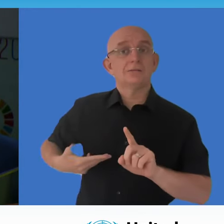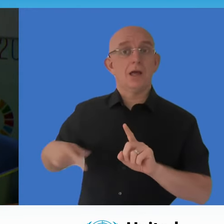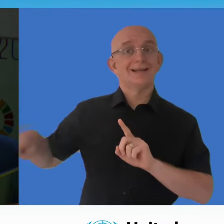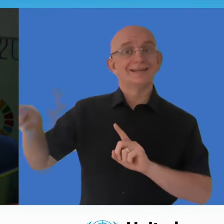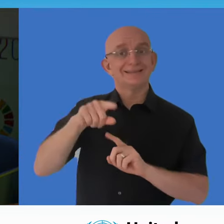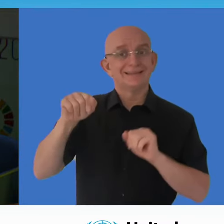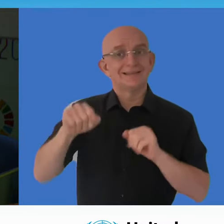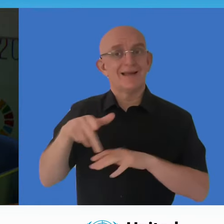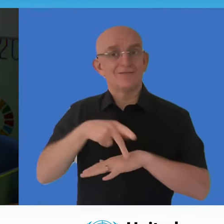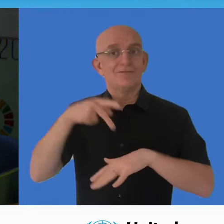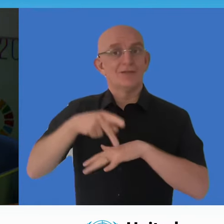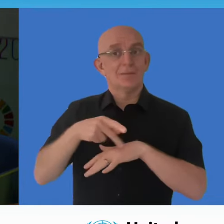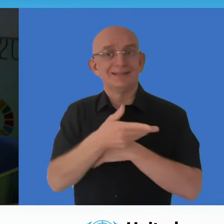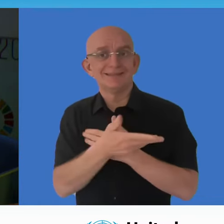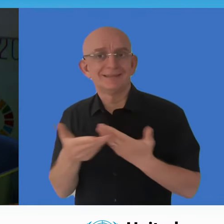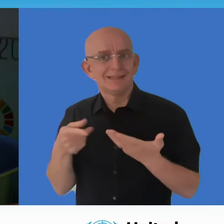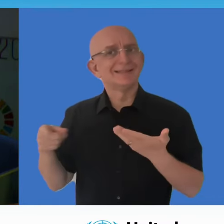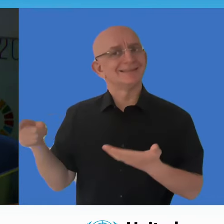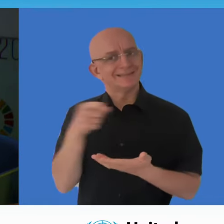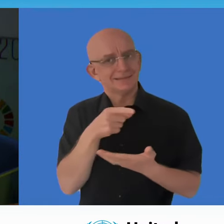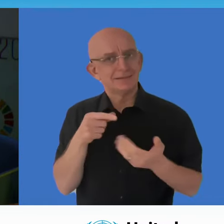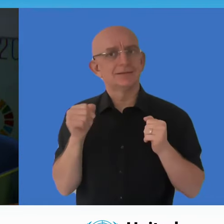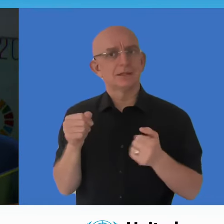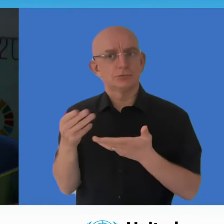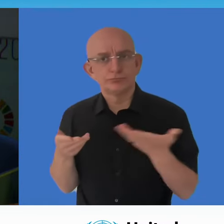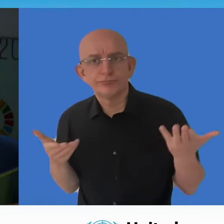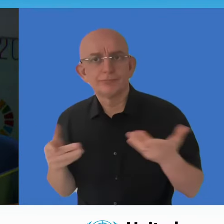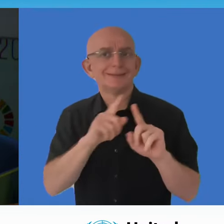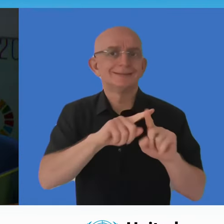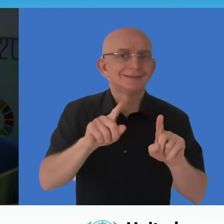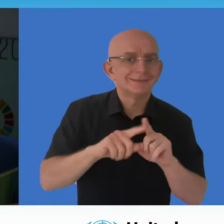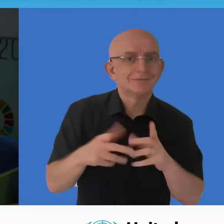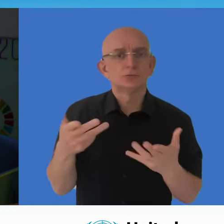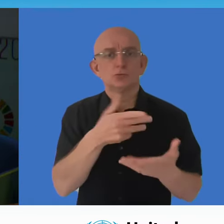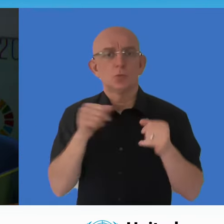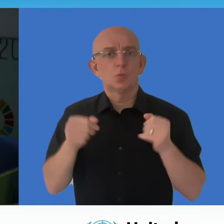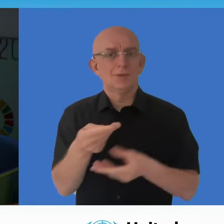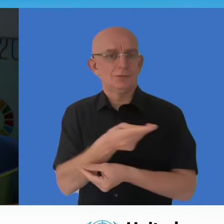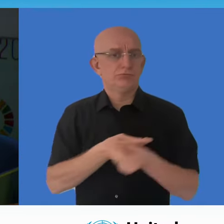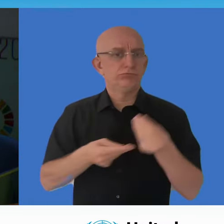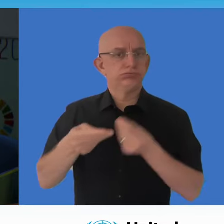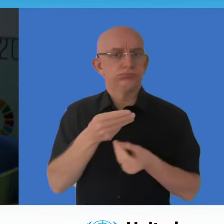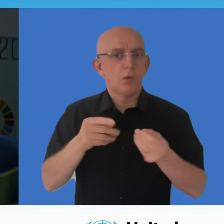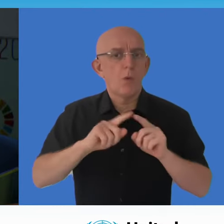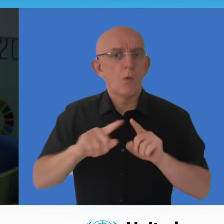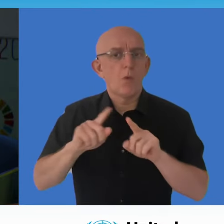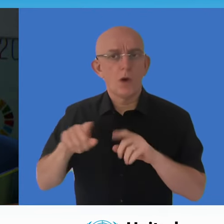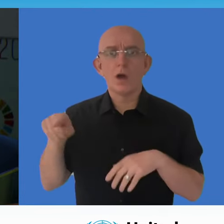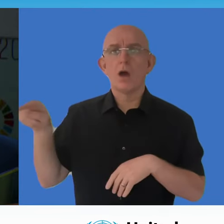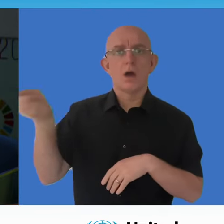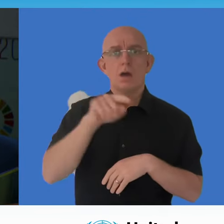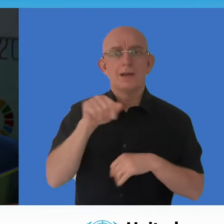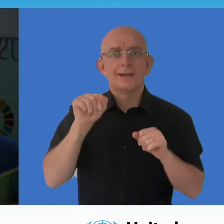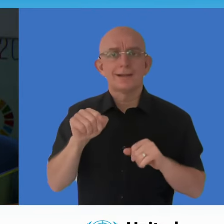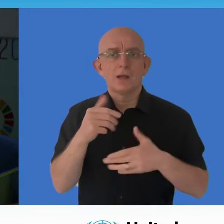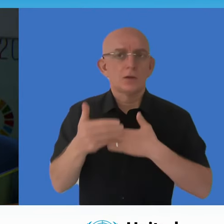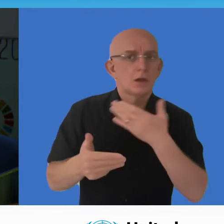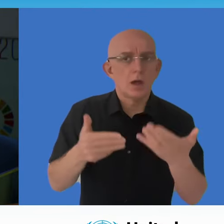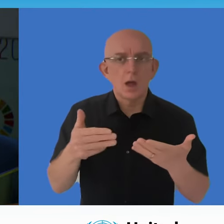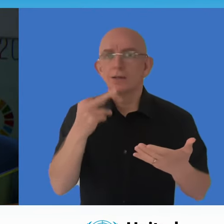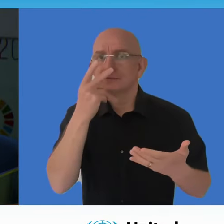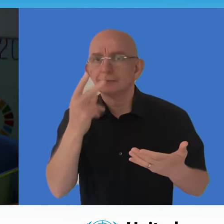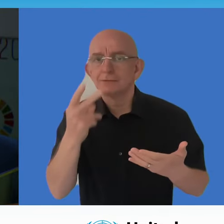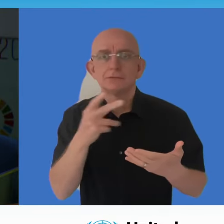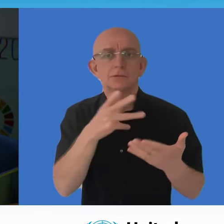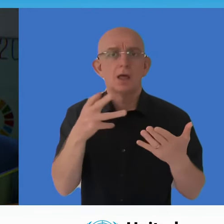using GIS, or geo-infographic system, and 3D modeling to help their communities in their land